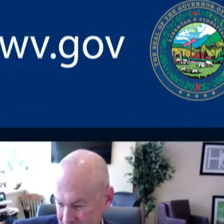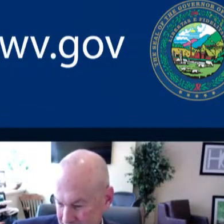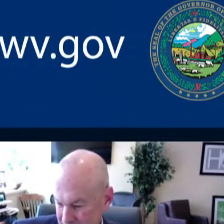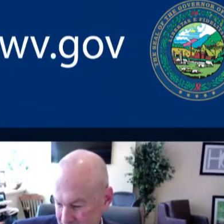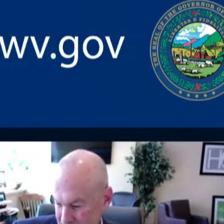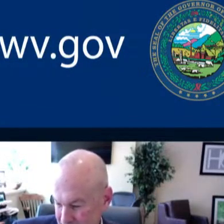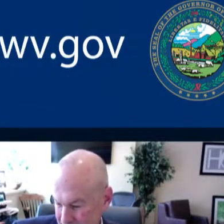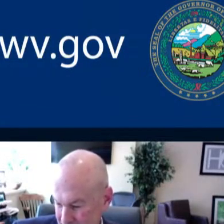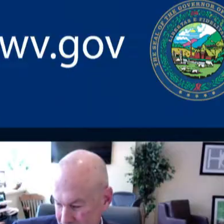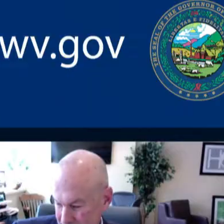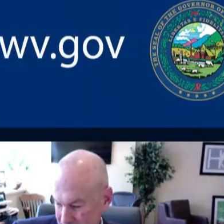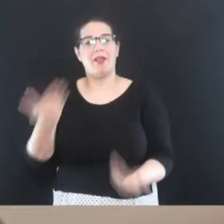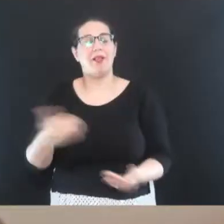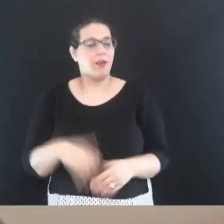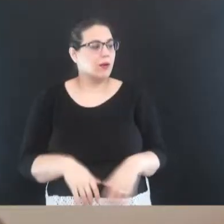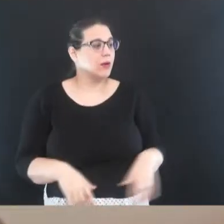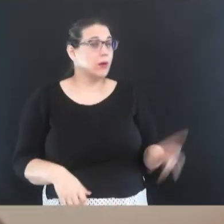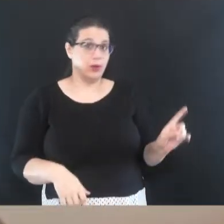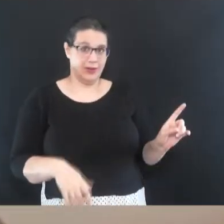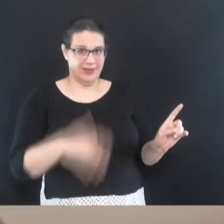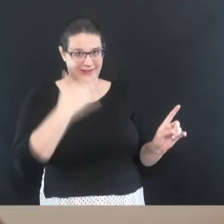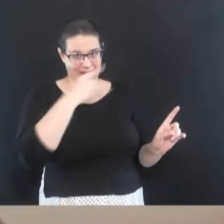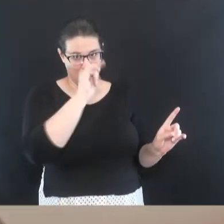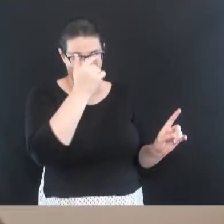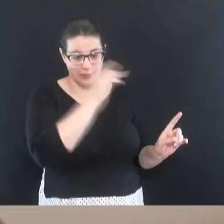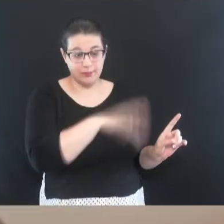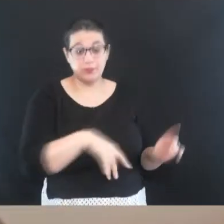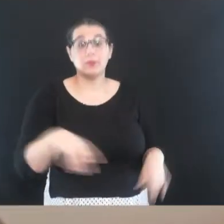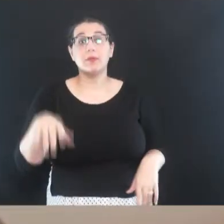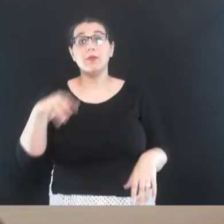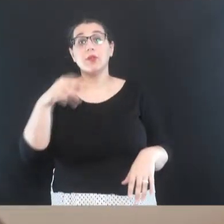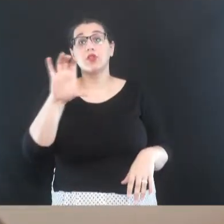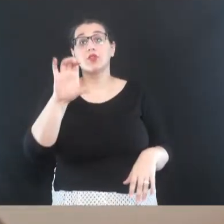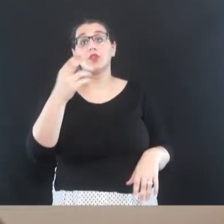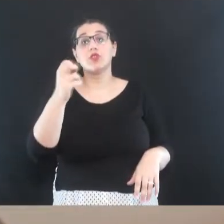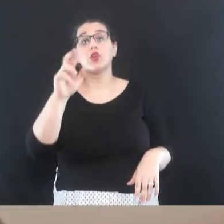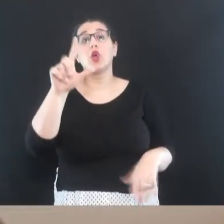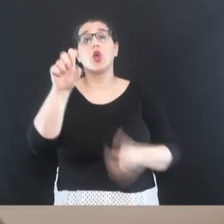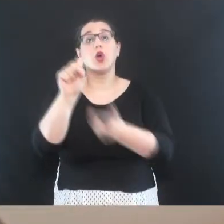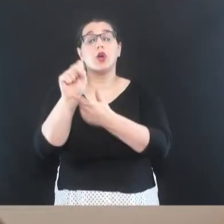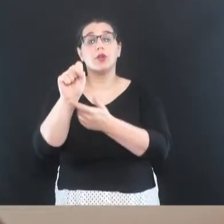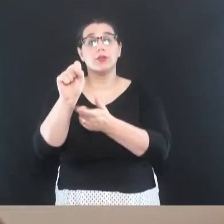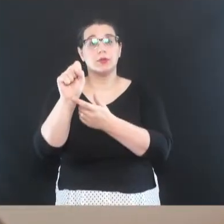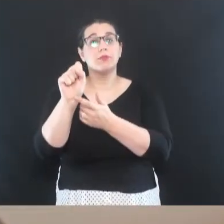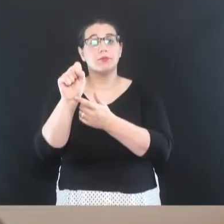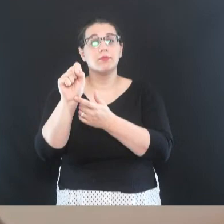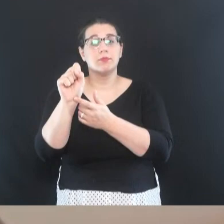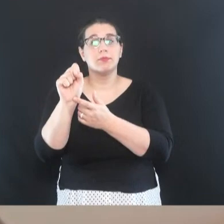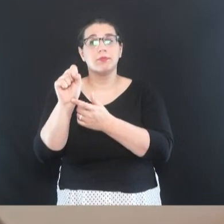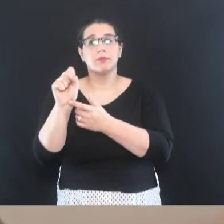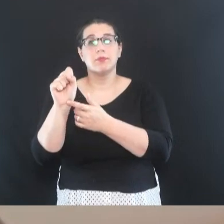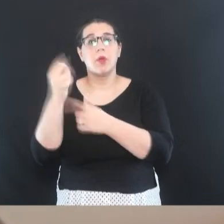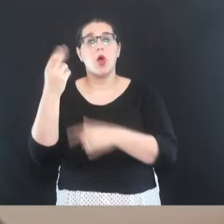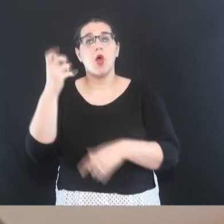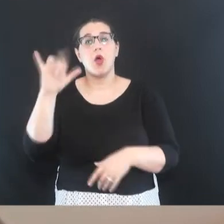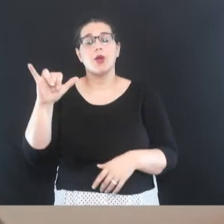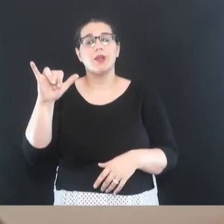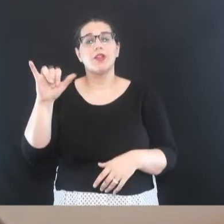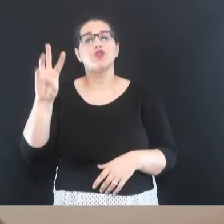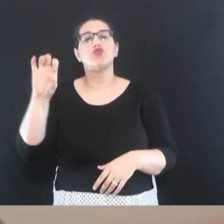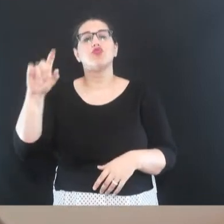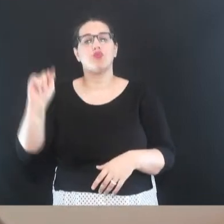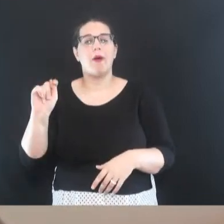Thank you, Governor. So, Charles, in an update from Marty Wright with the nursing